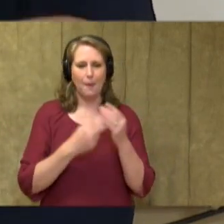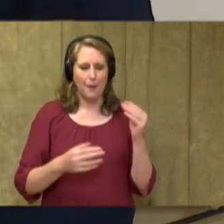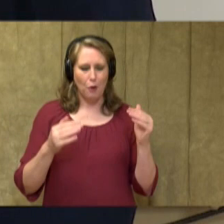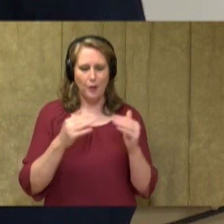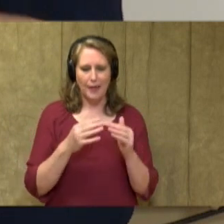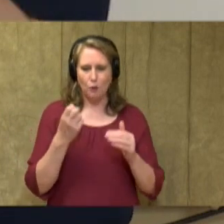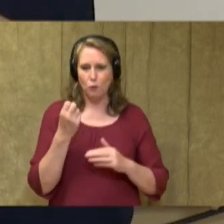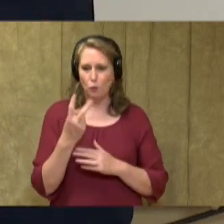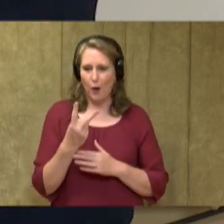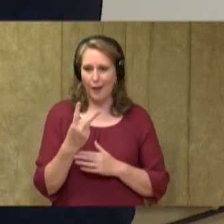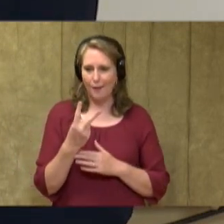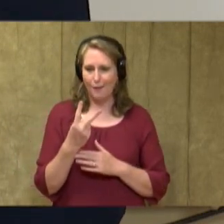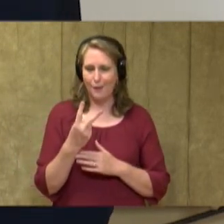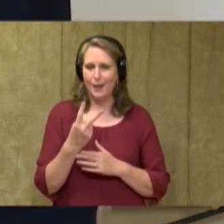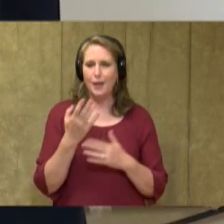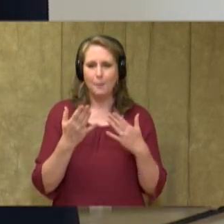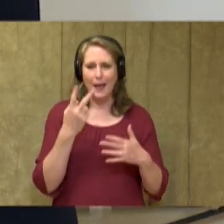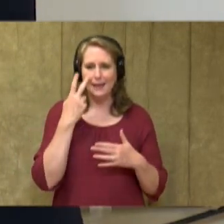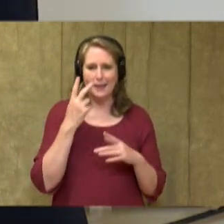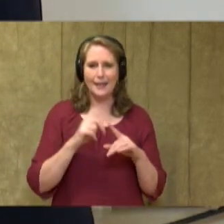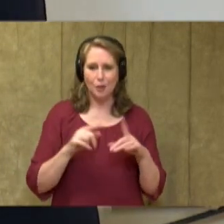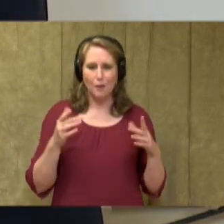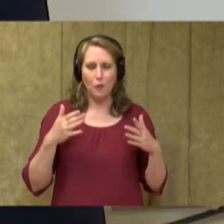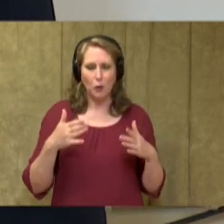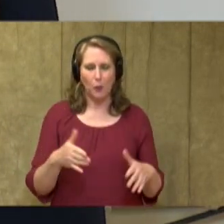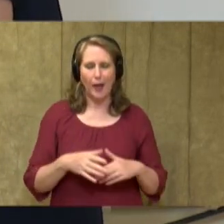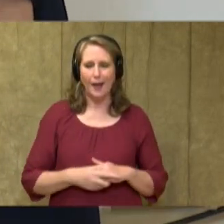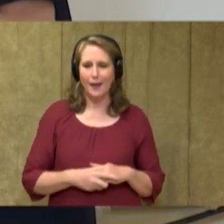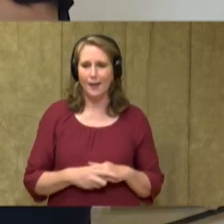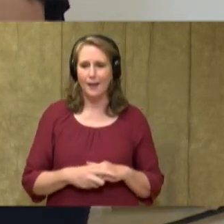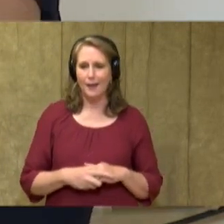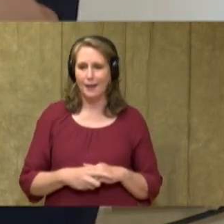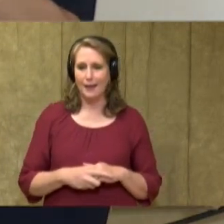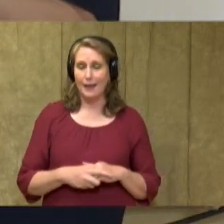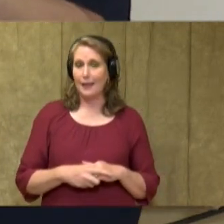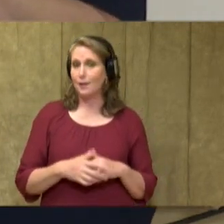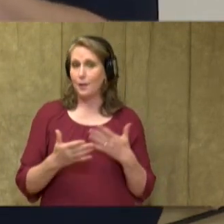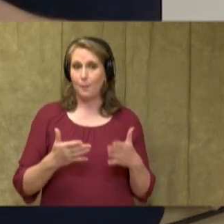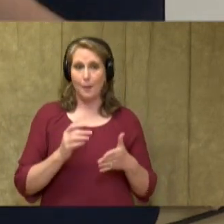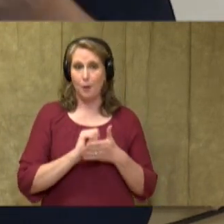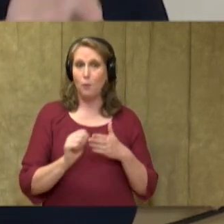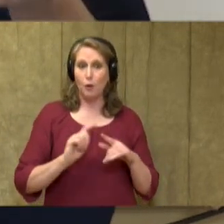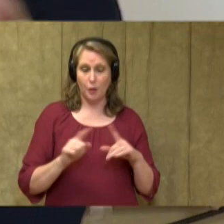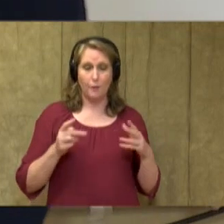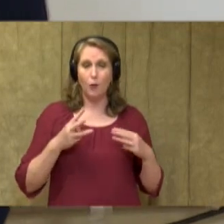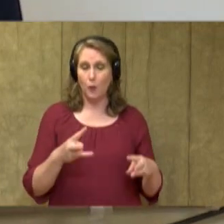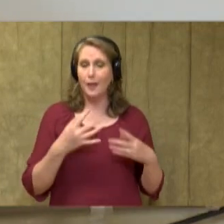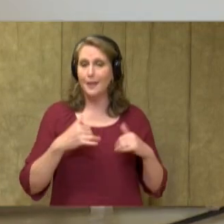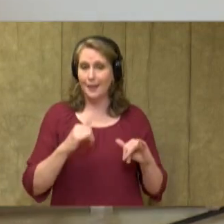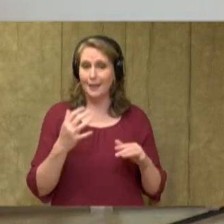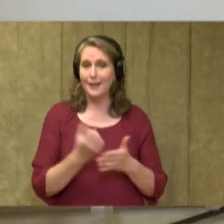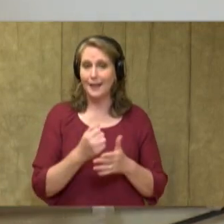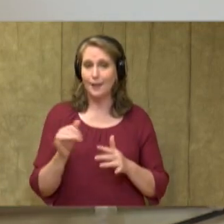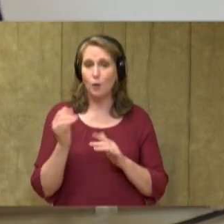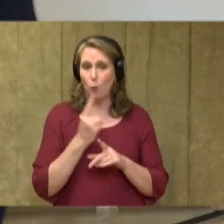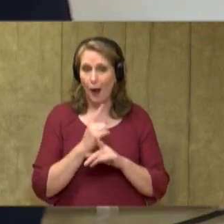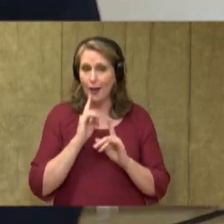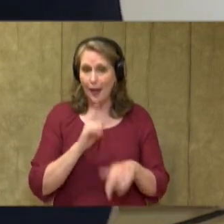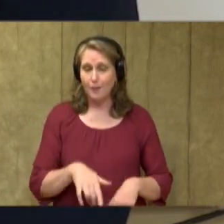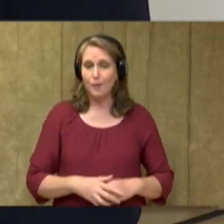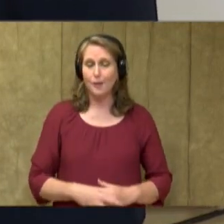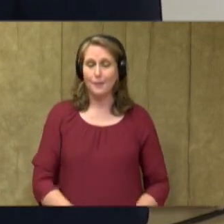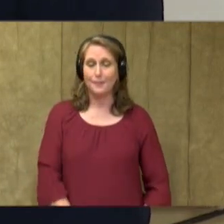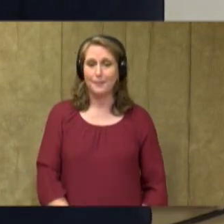equal 12. So we may see that a different way. So even if you wrote it a different way, you would still get the same